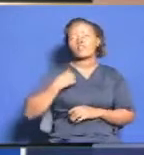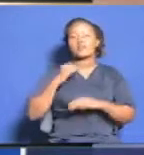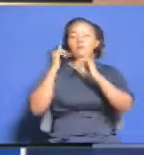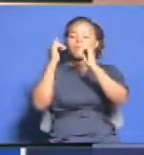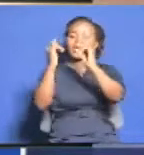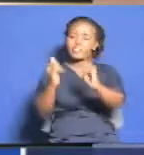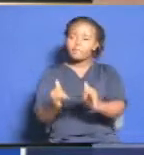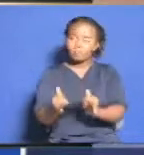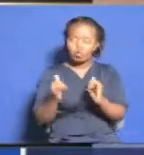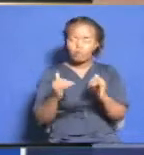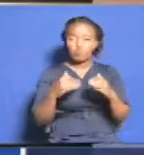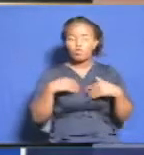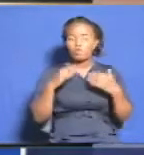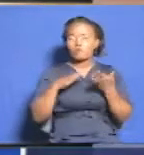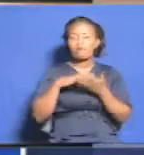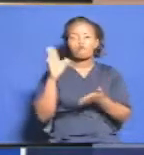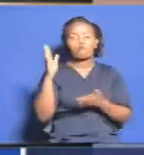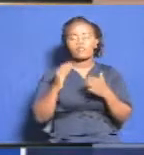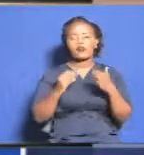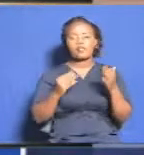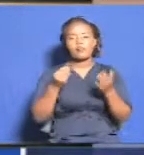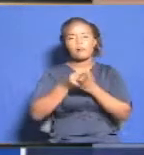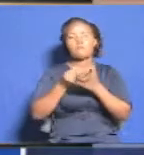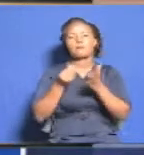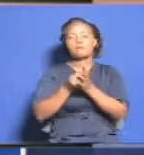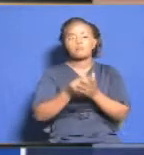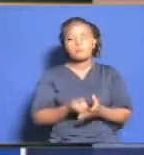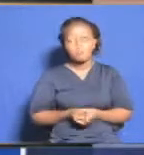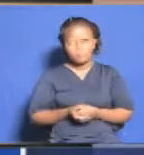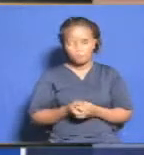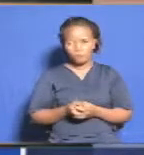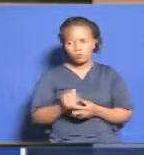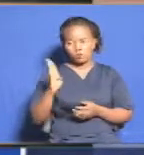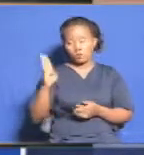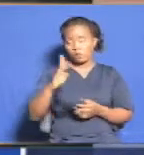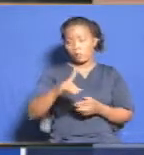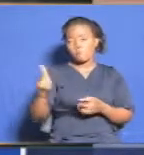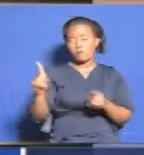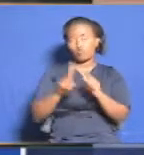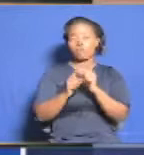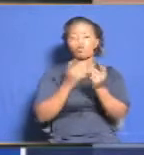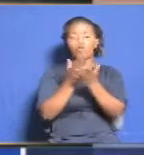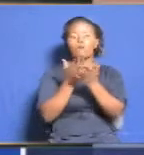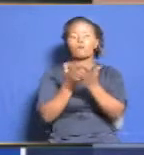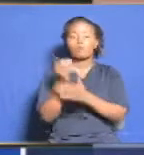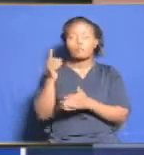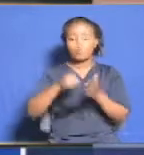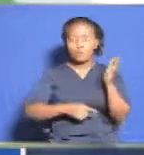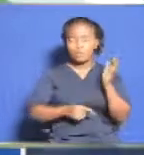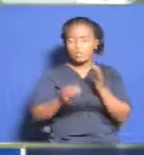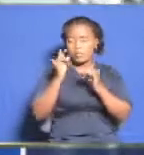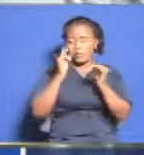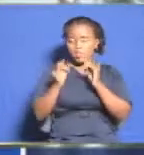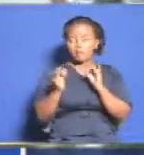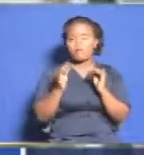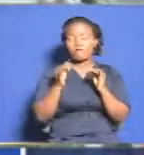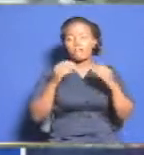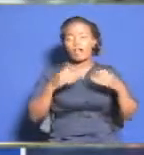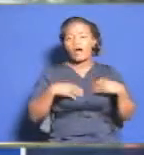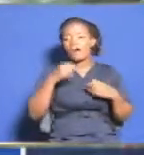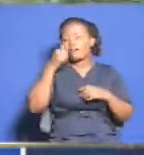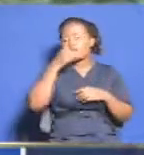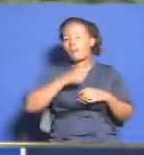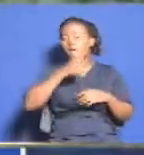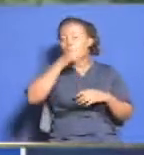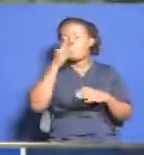provide more than the minimum required cover. The bill also proposes that where one has a private insurance, the private insurer will